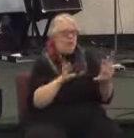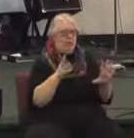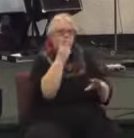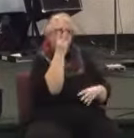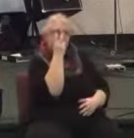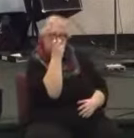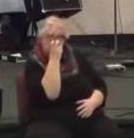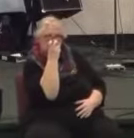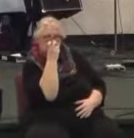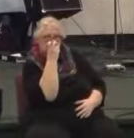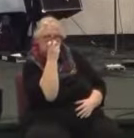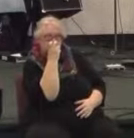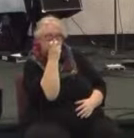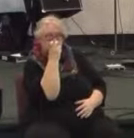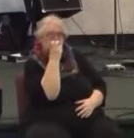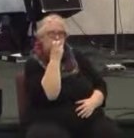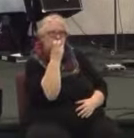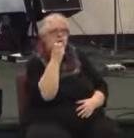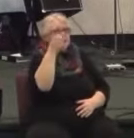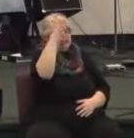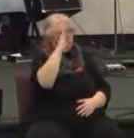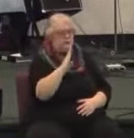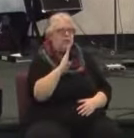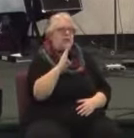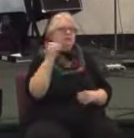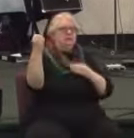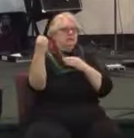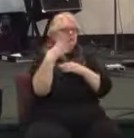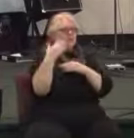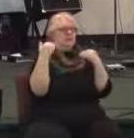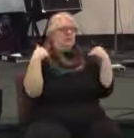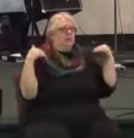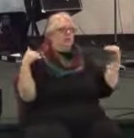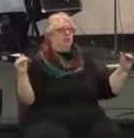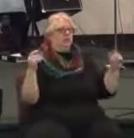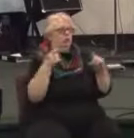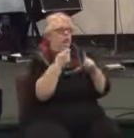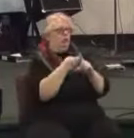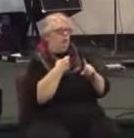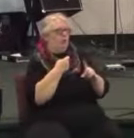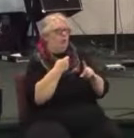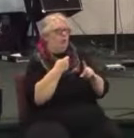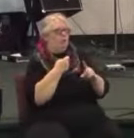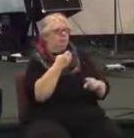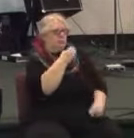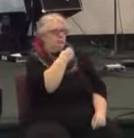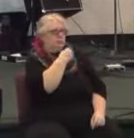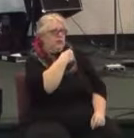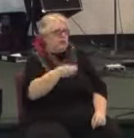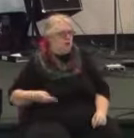the Lord sent his angel and rescued me from Herod's clutches and from everything the Jewish people were